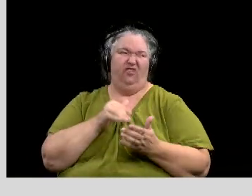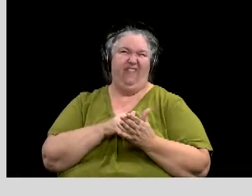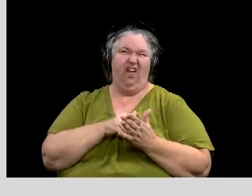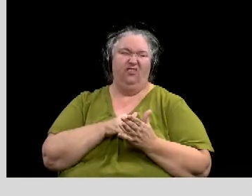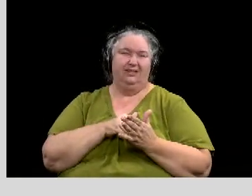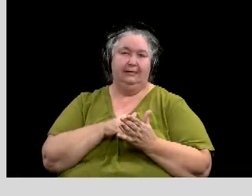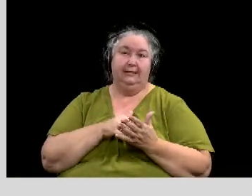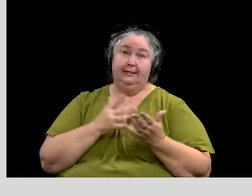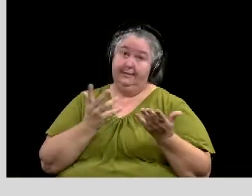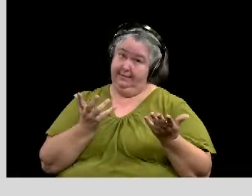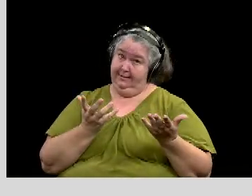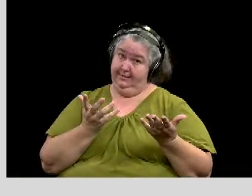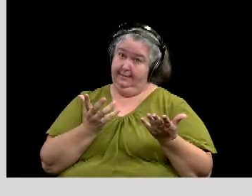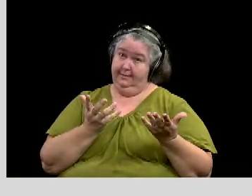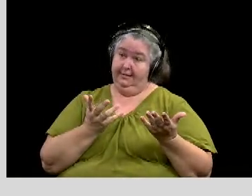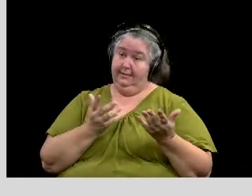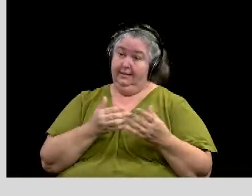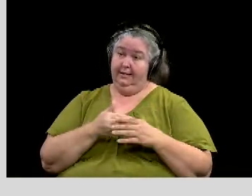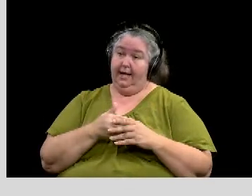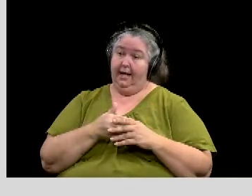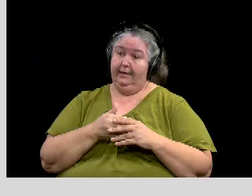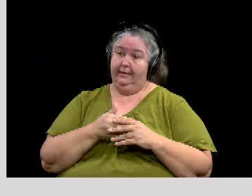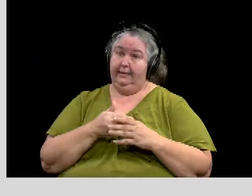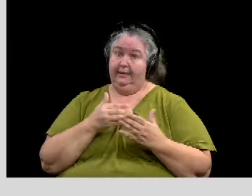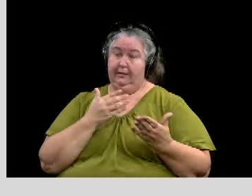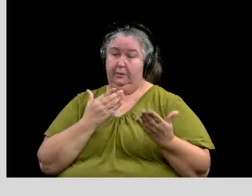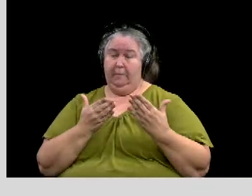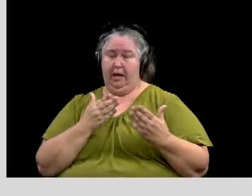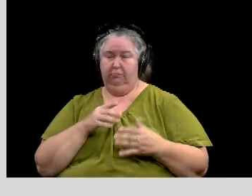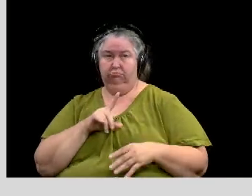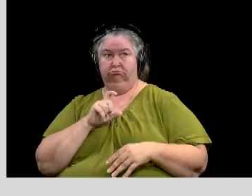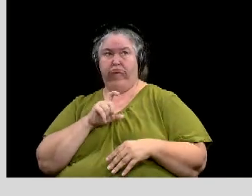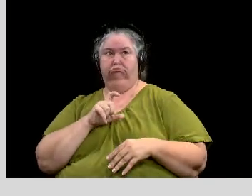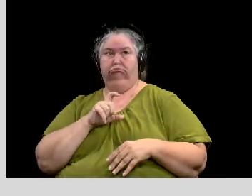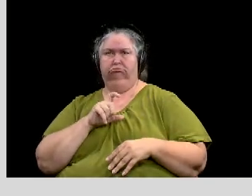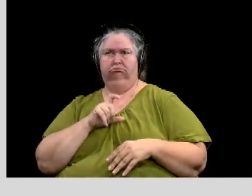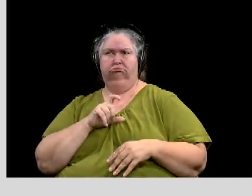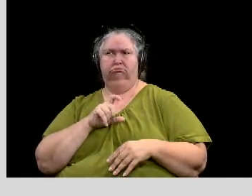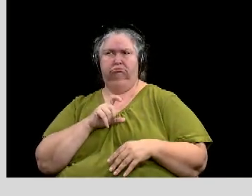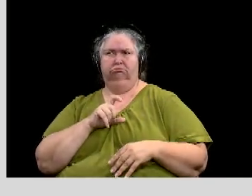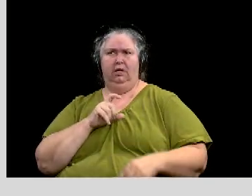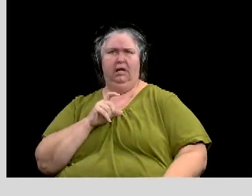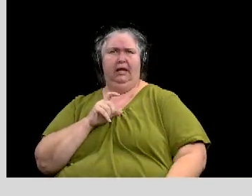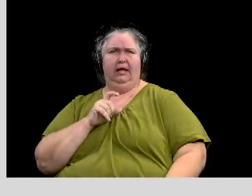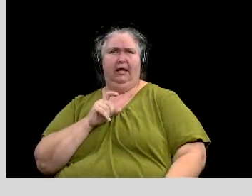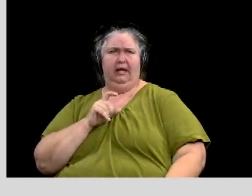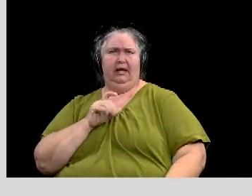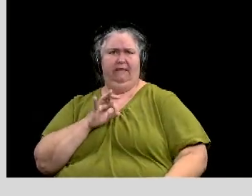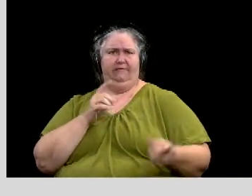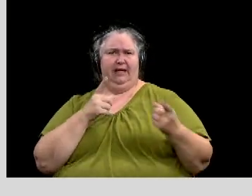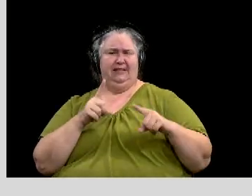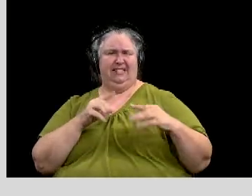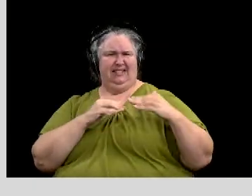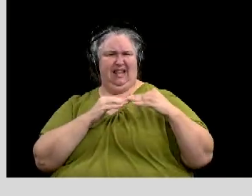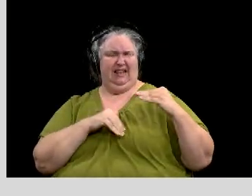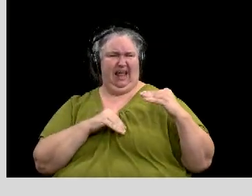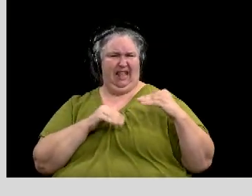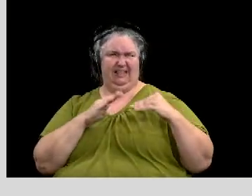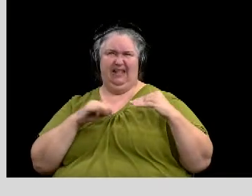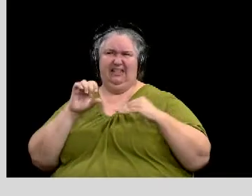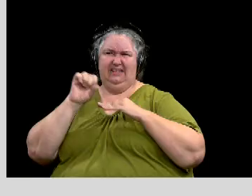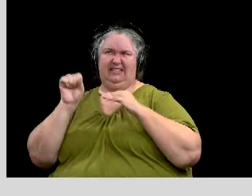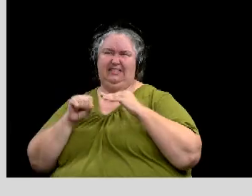cause the question to arise, well, why, if our incidence is less than the state, I'm sorry, if our incidence is less than the